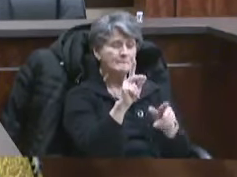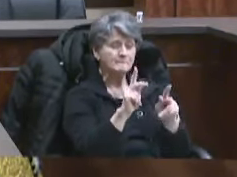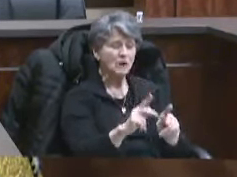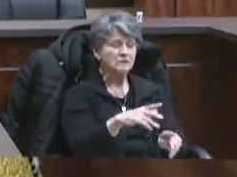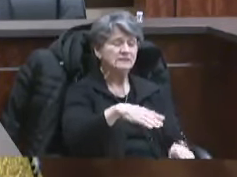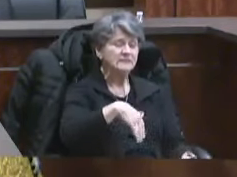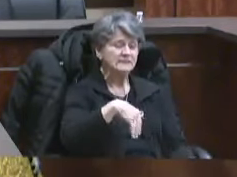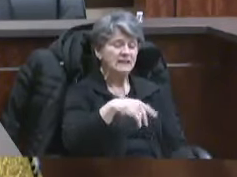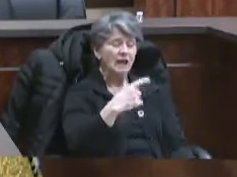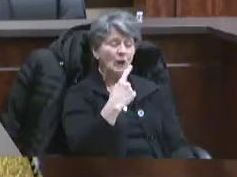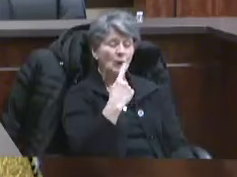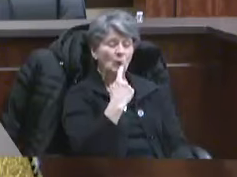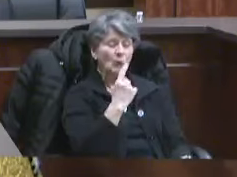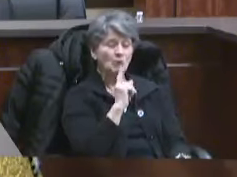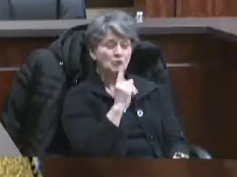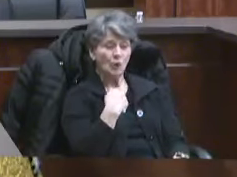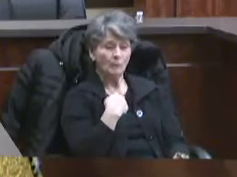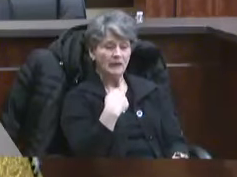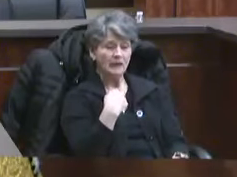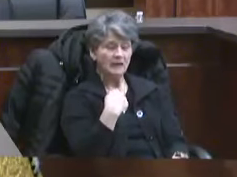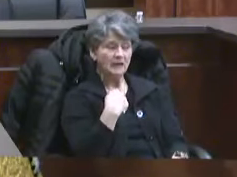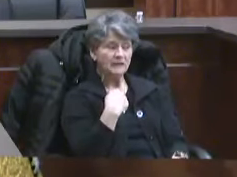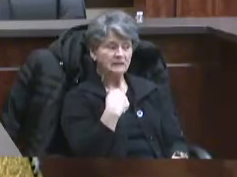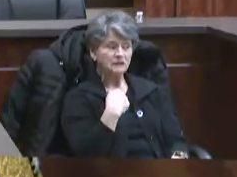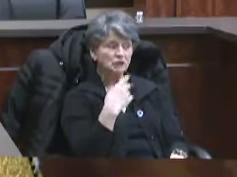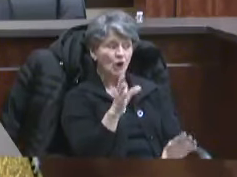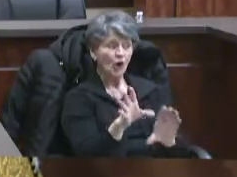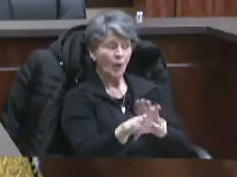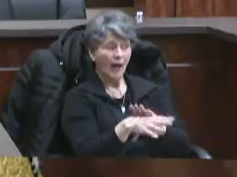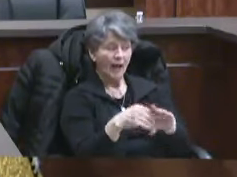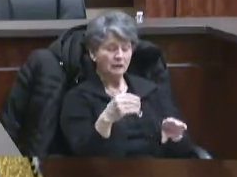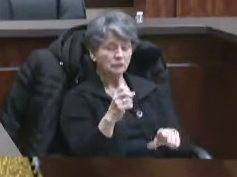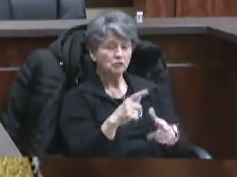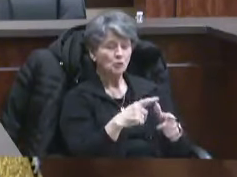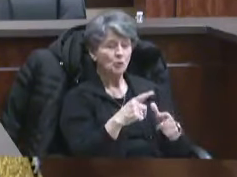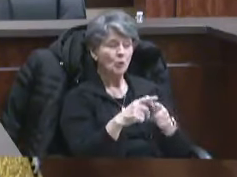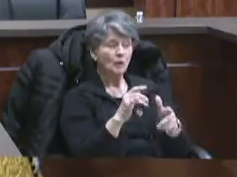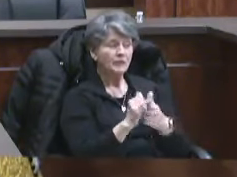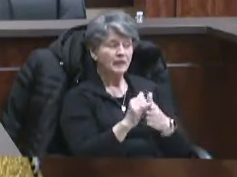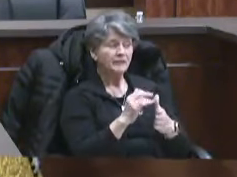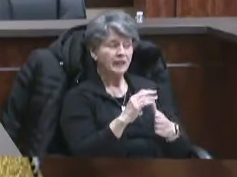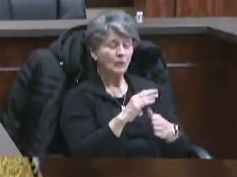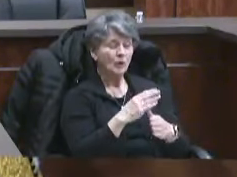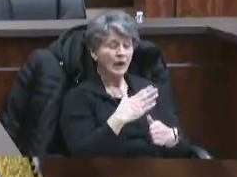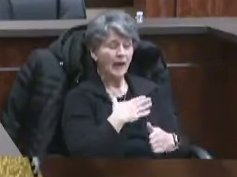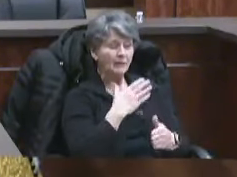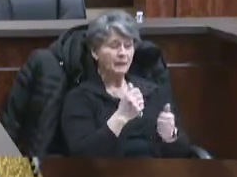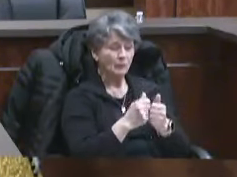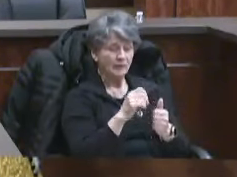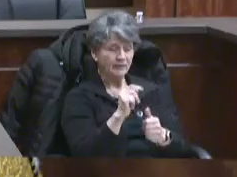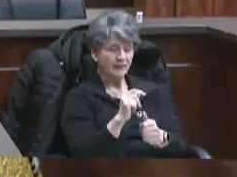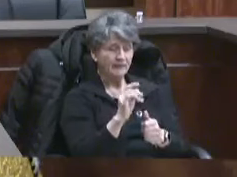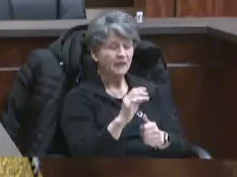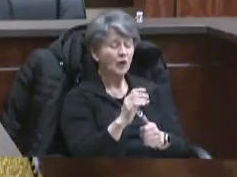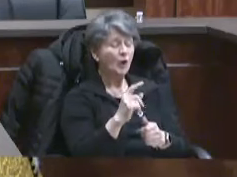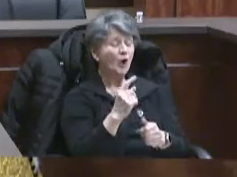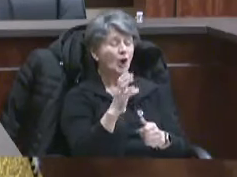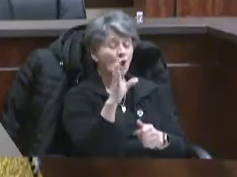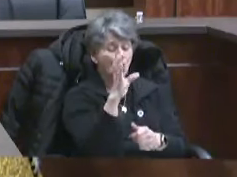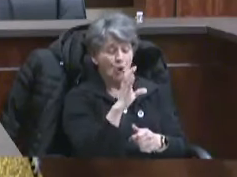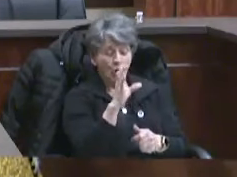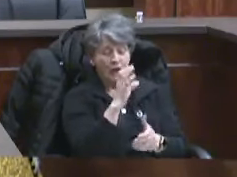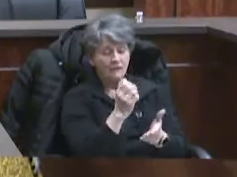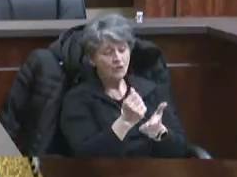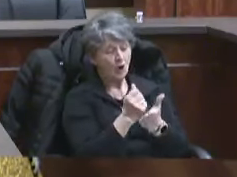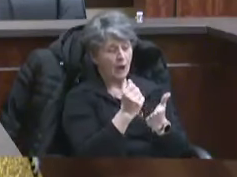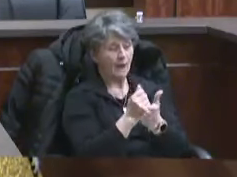has told me to get out of the alley or that they were pleased with what the alley, they're just seeking help. The other thing